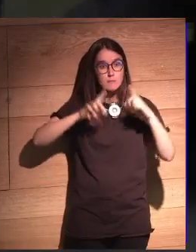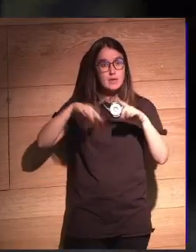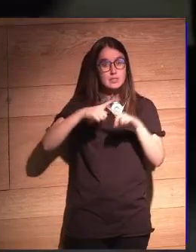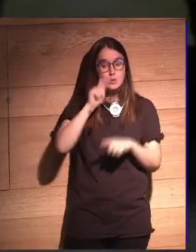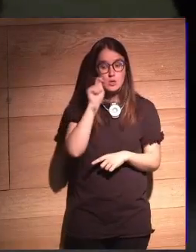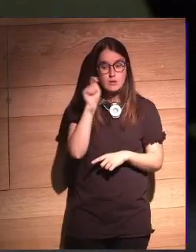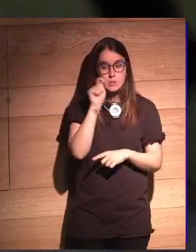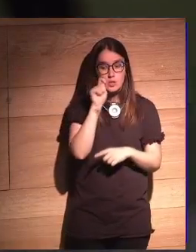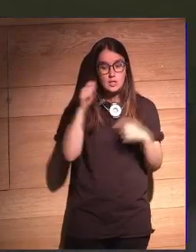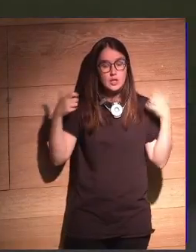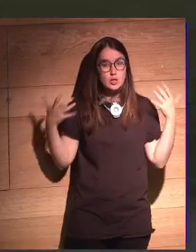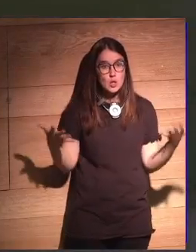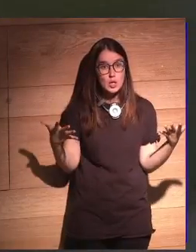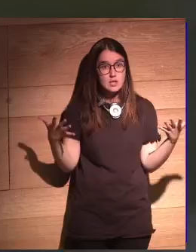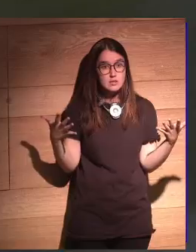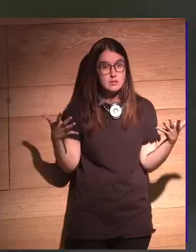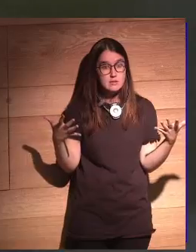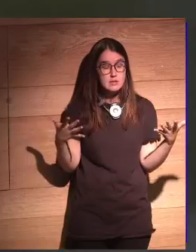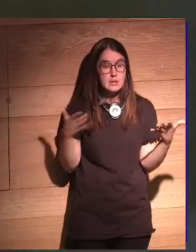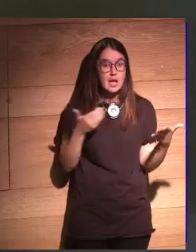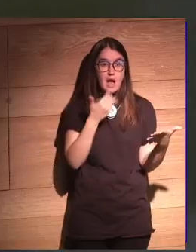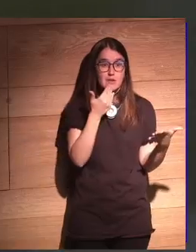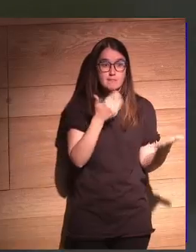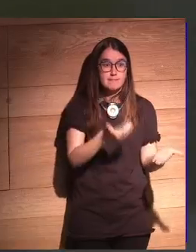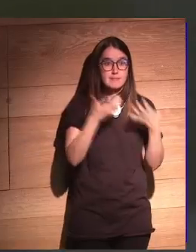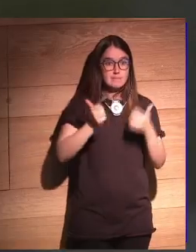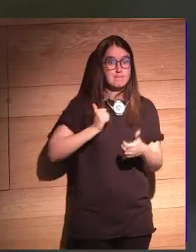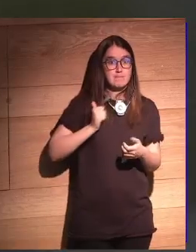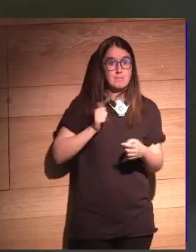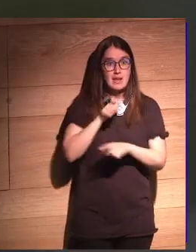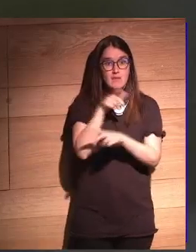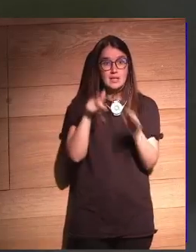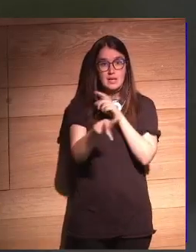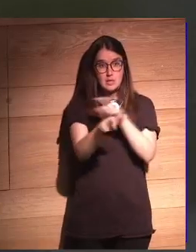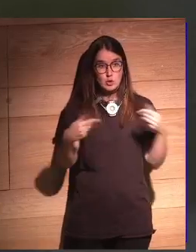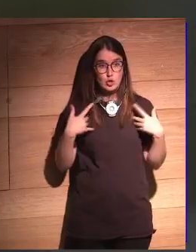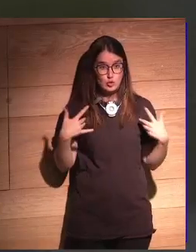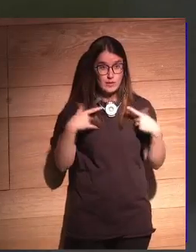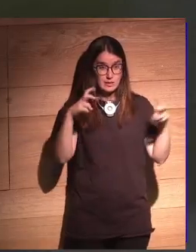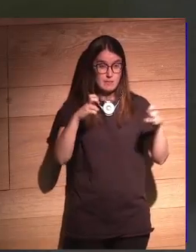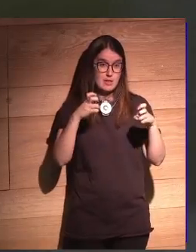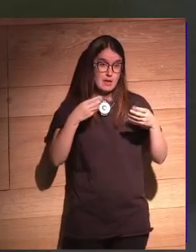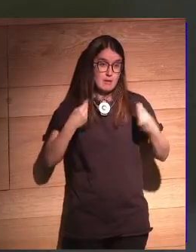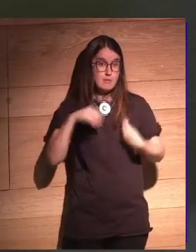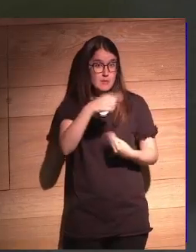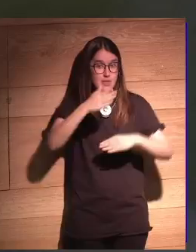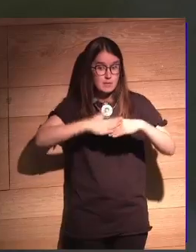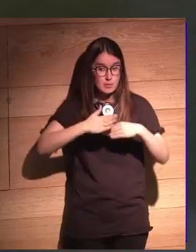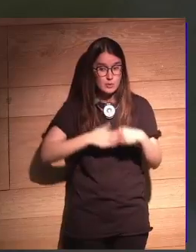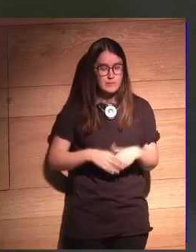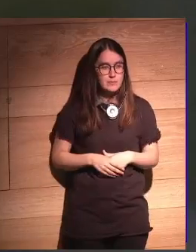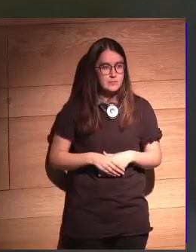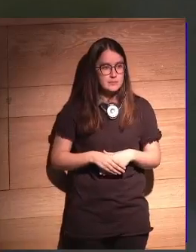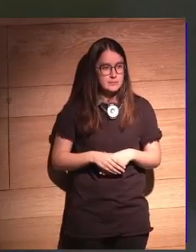economy to building, to construction and tourism, and I think that we need to profit from this, at least so that people